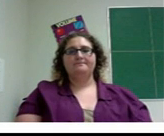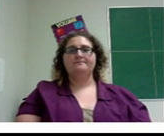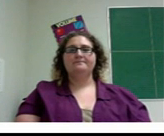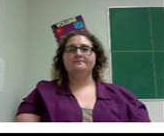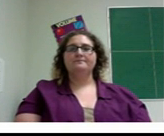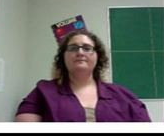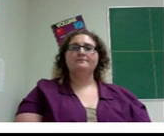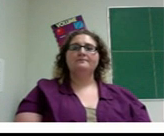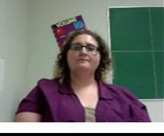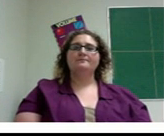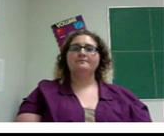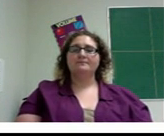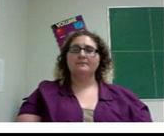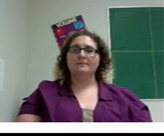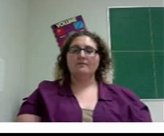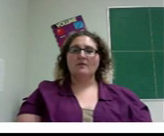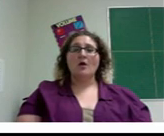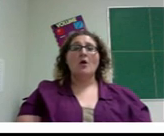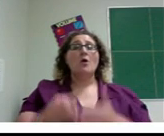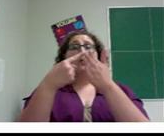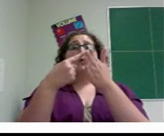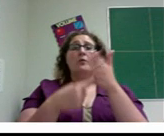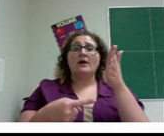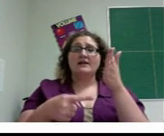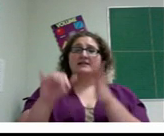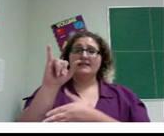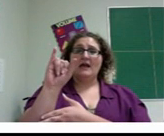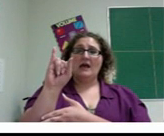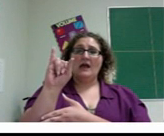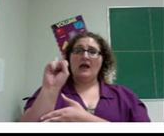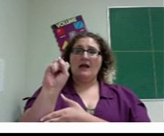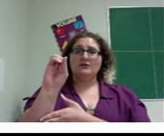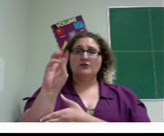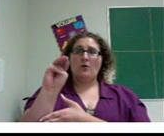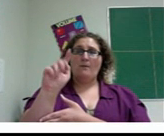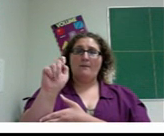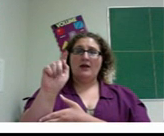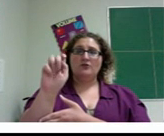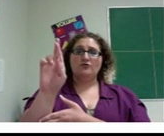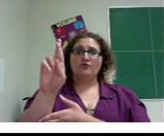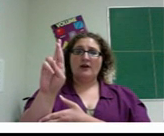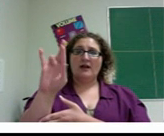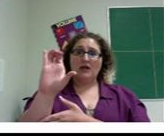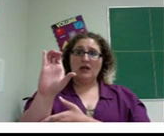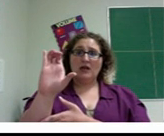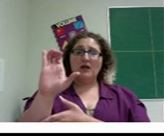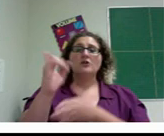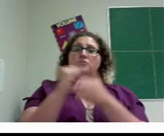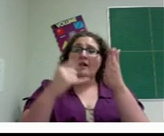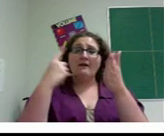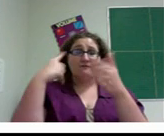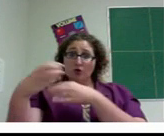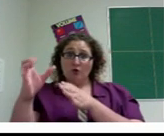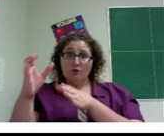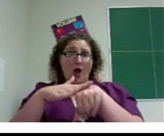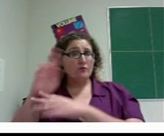Okay, it says, what is the isometric drawing of the cube structure at the right? And we're going to get some practice with this. I've given you some isometric dot